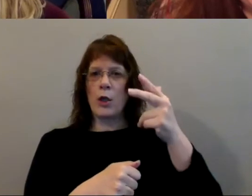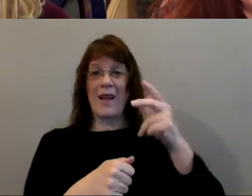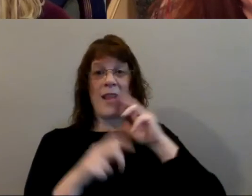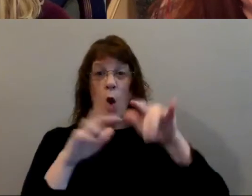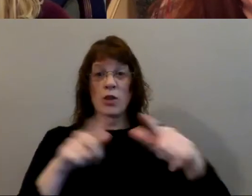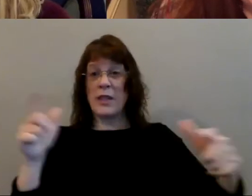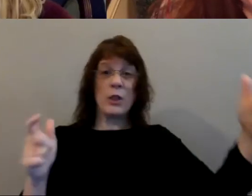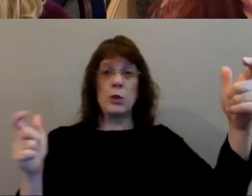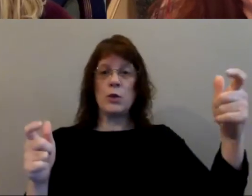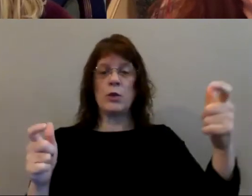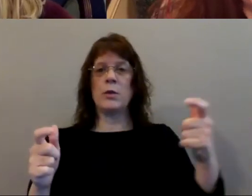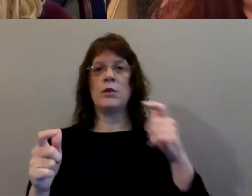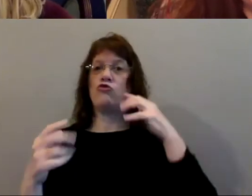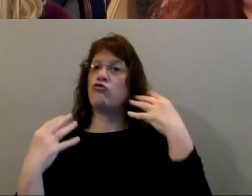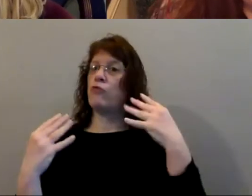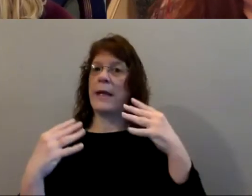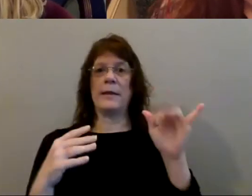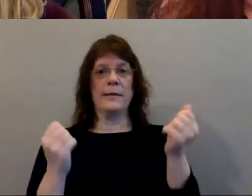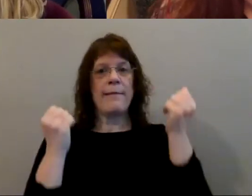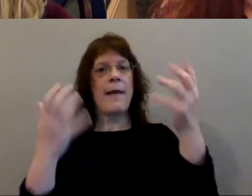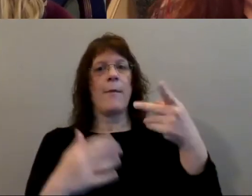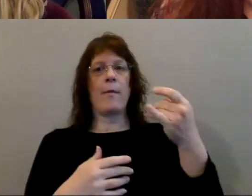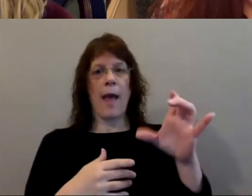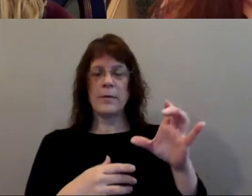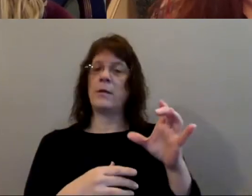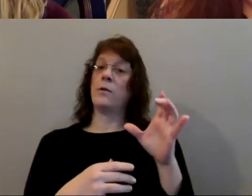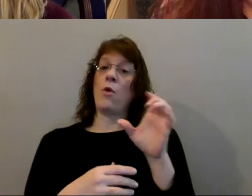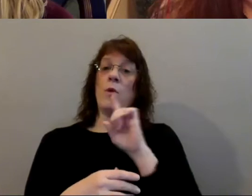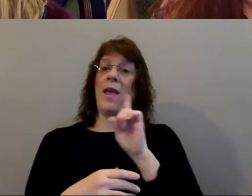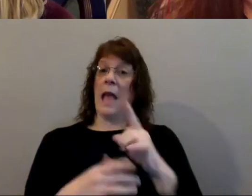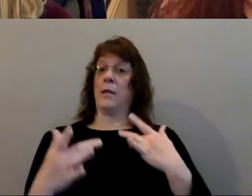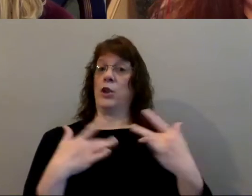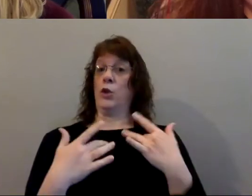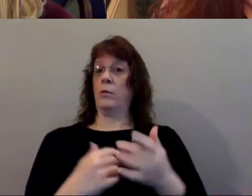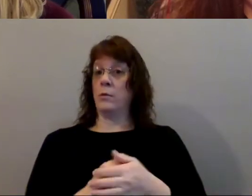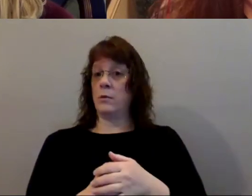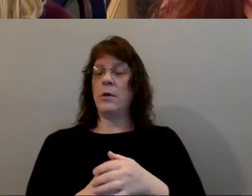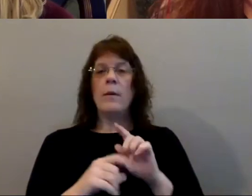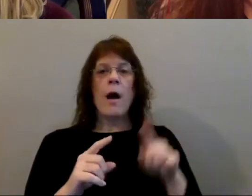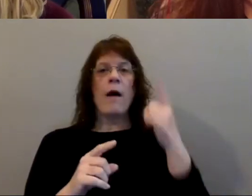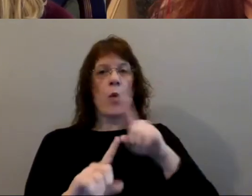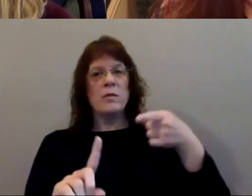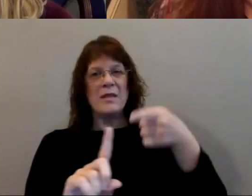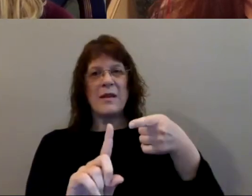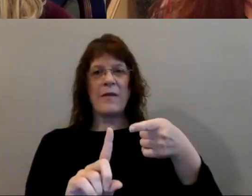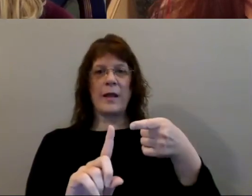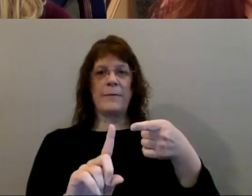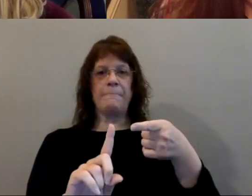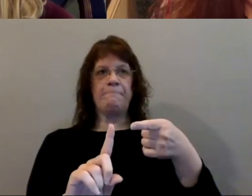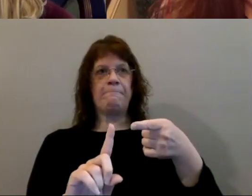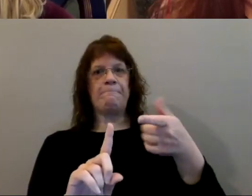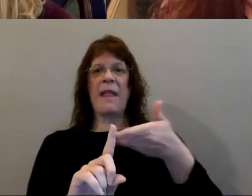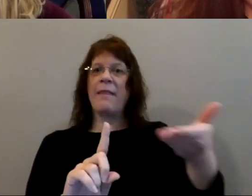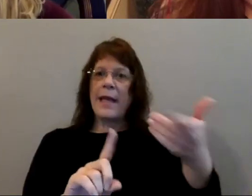that we've managed that. So I think that's very concerning. But in terms of specific things